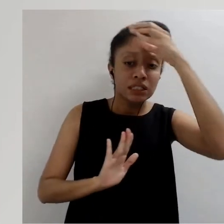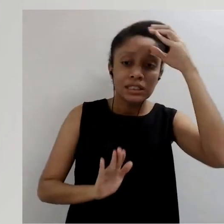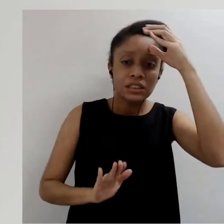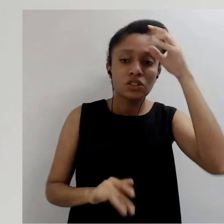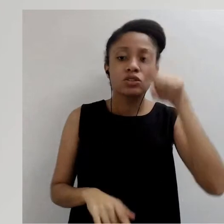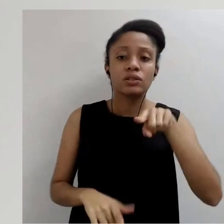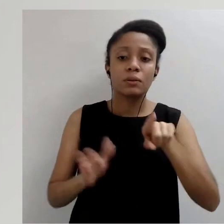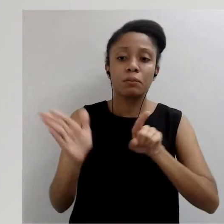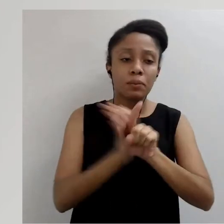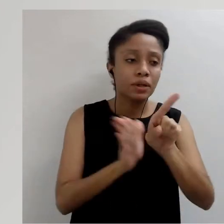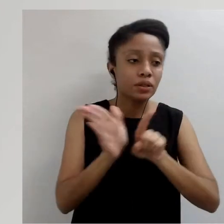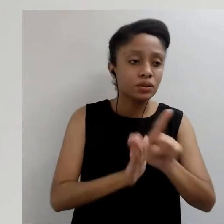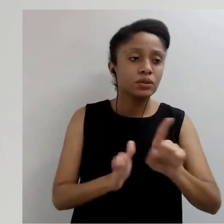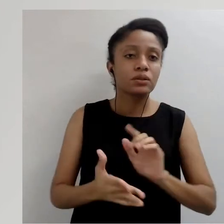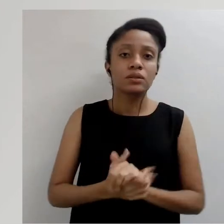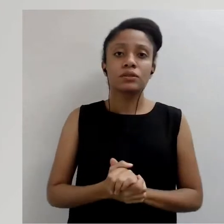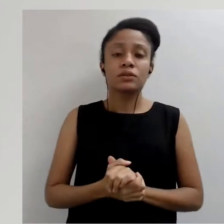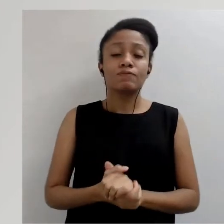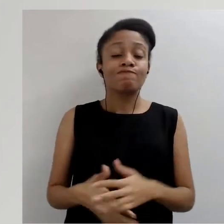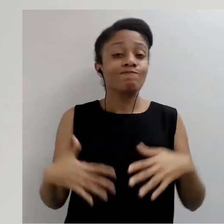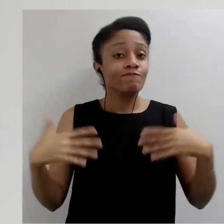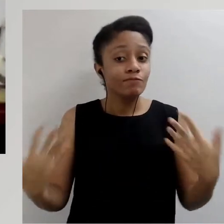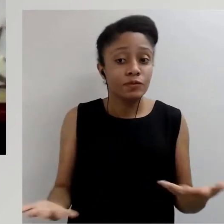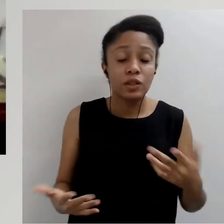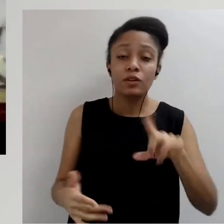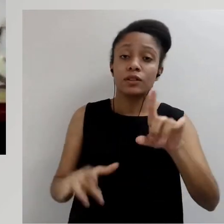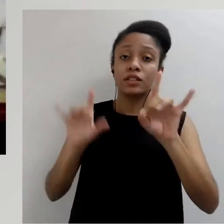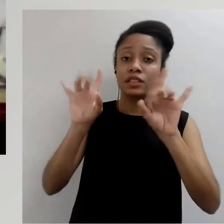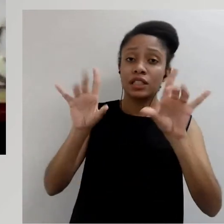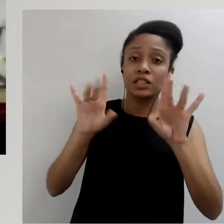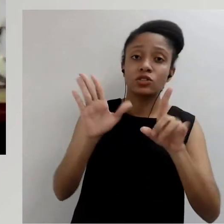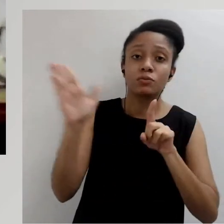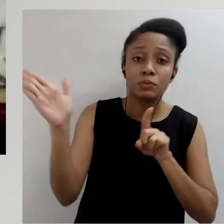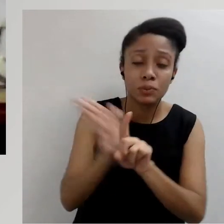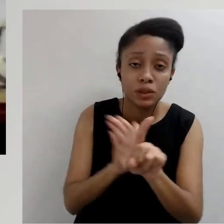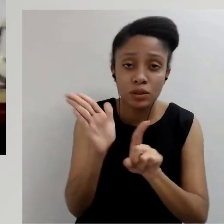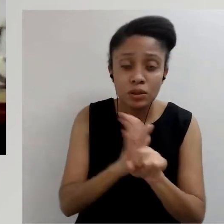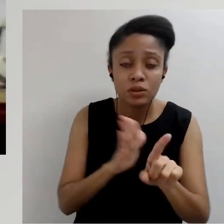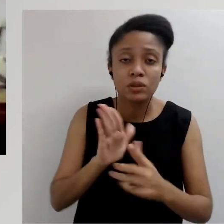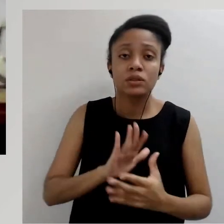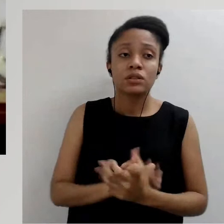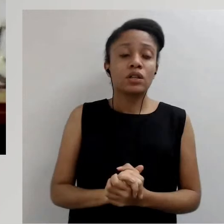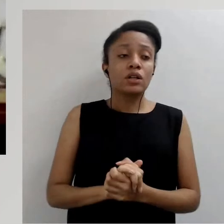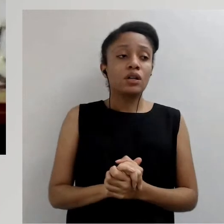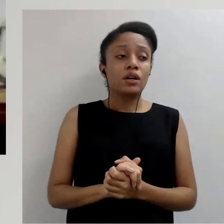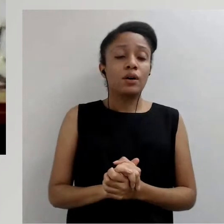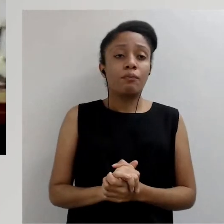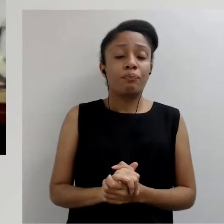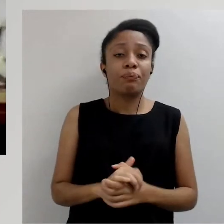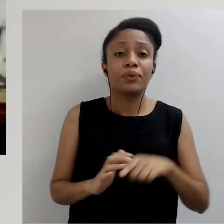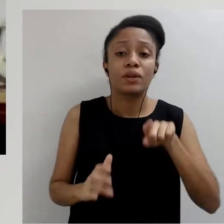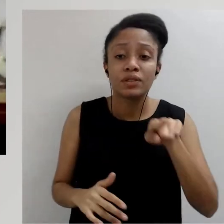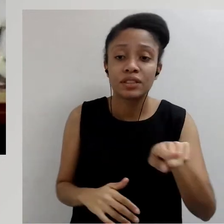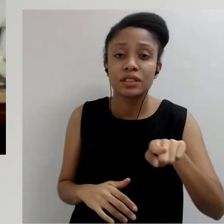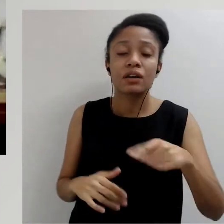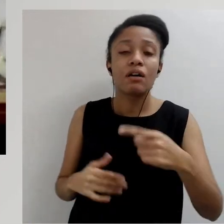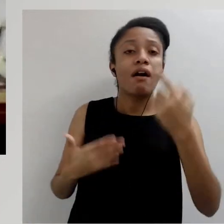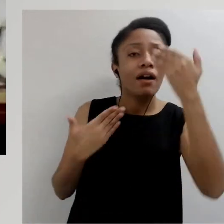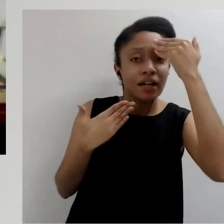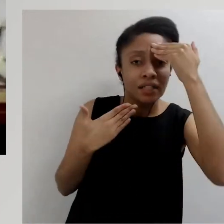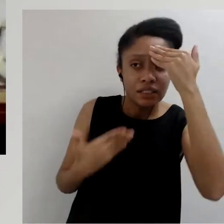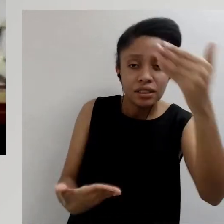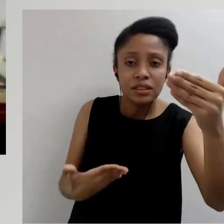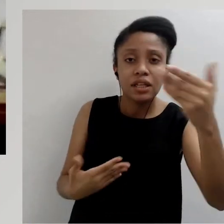with the client? Well, this is a wonderful question. First, I would like to